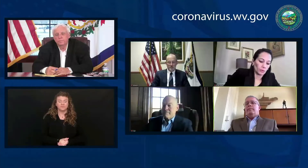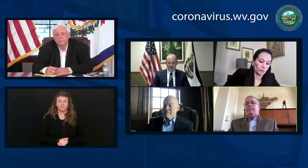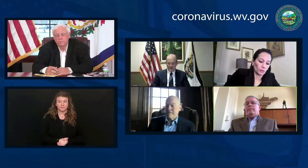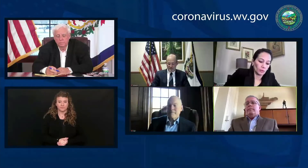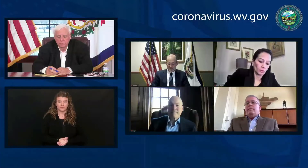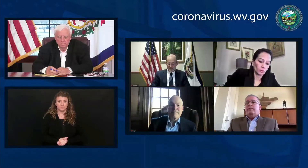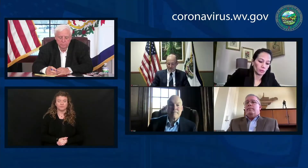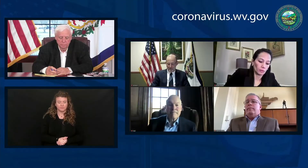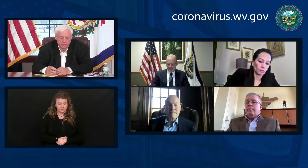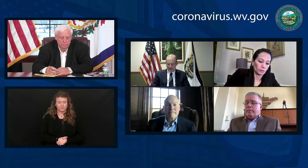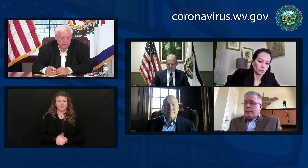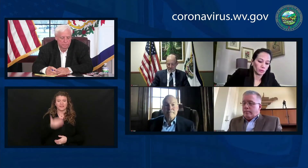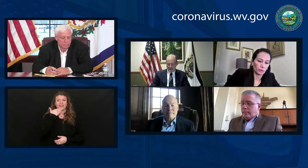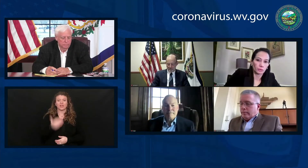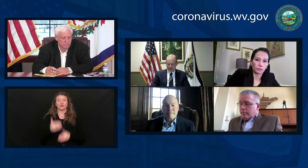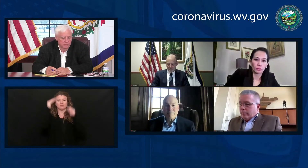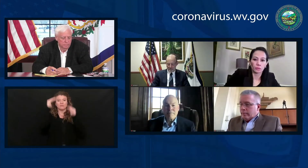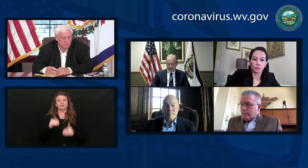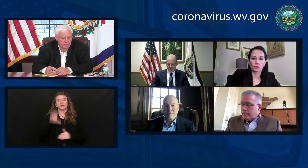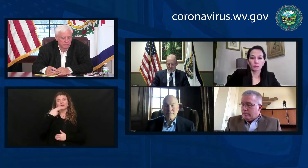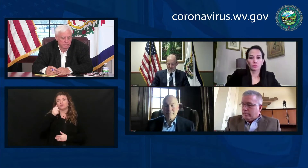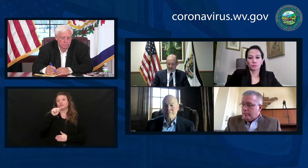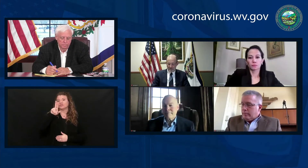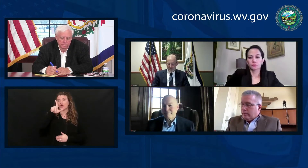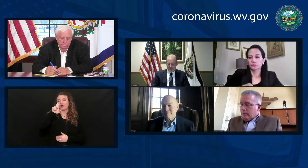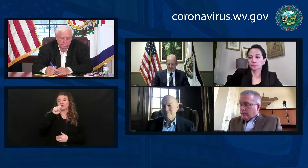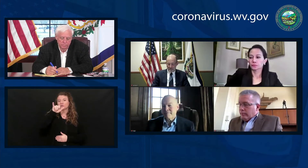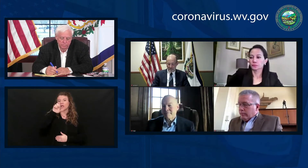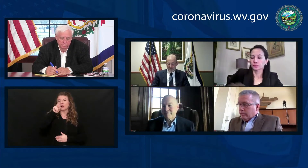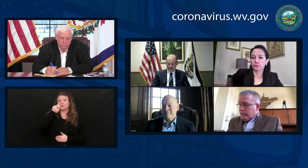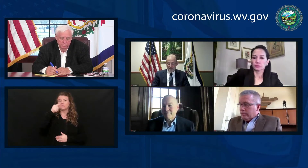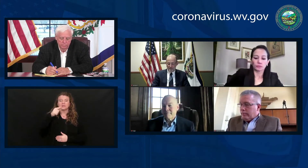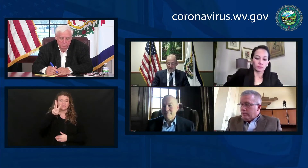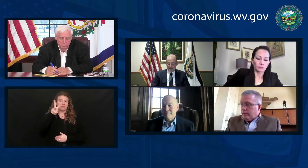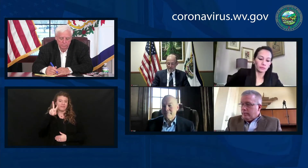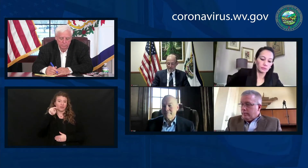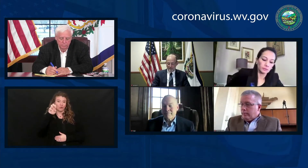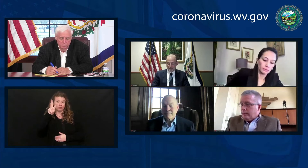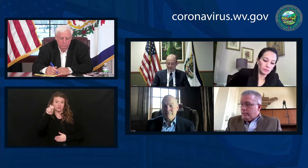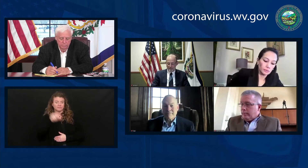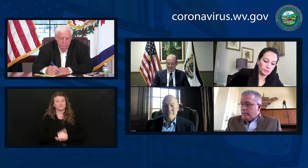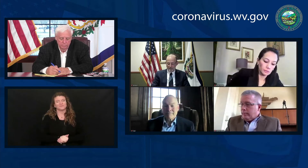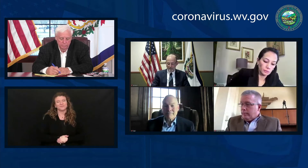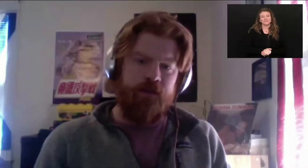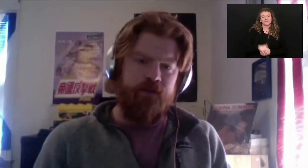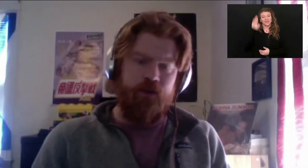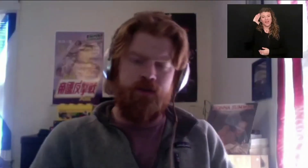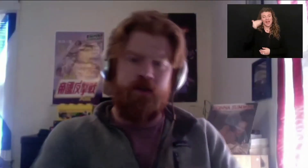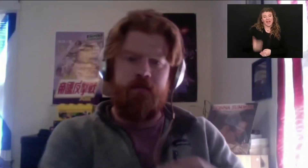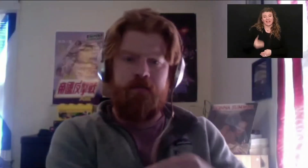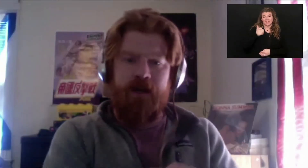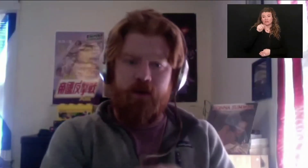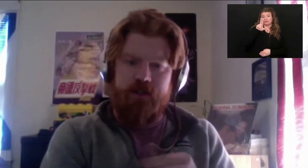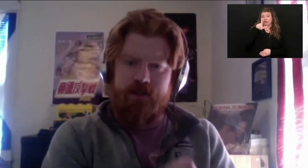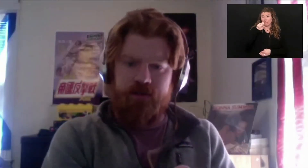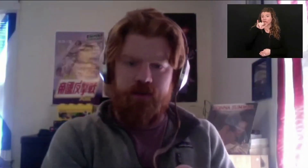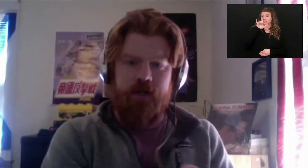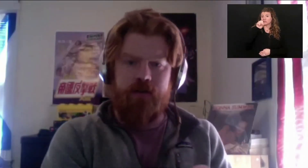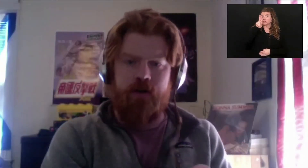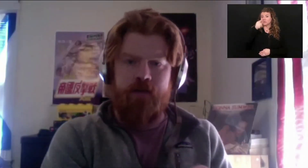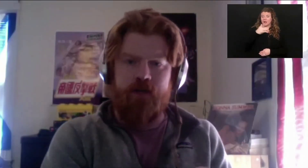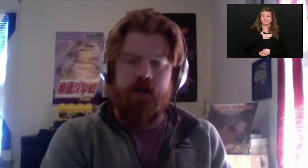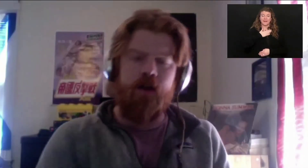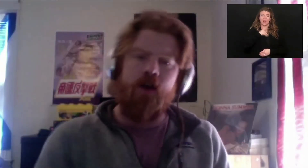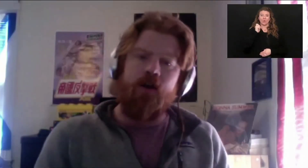All right, well, thank you, Kenny. Next to Charles Young with WV News. Hi, this is Charles Young with WV News. My question is for